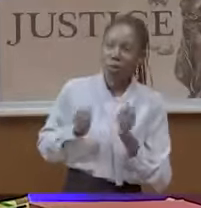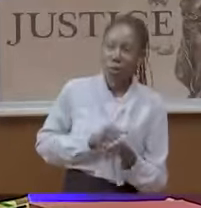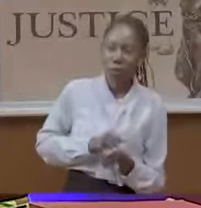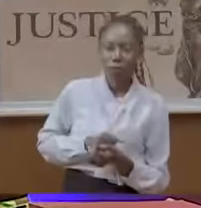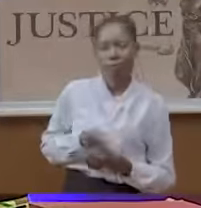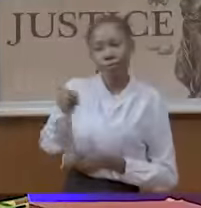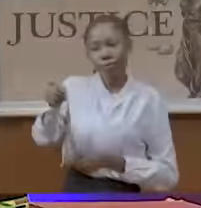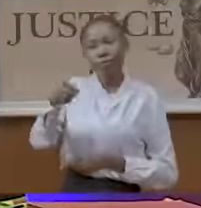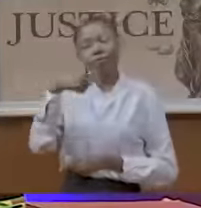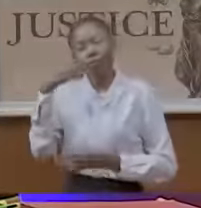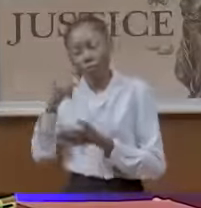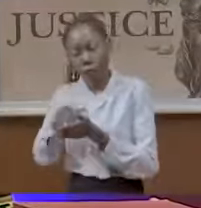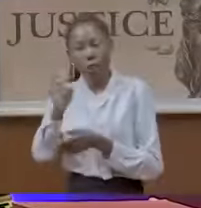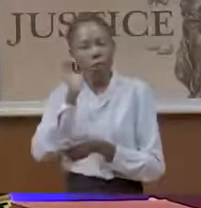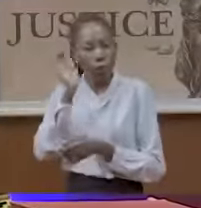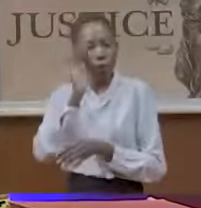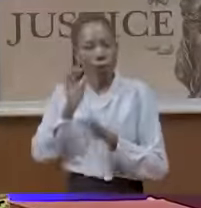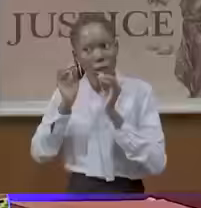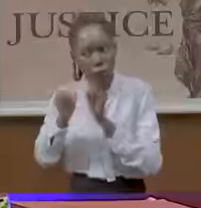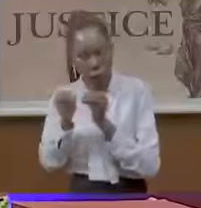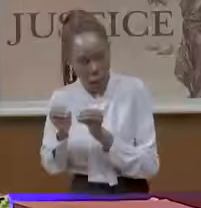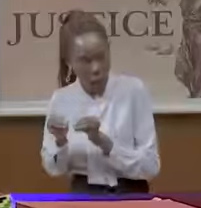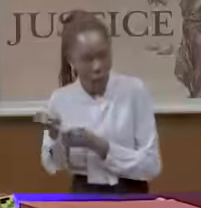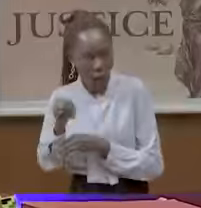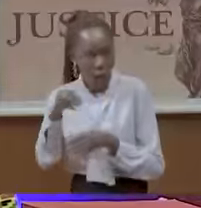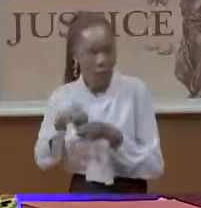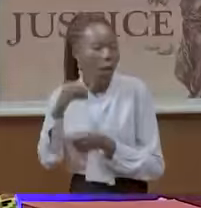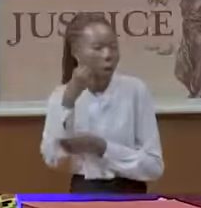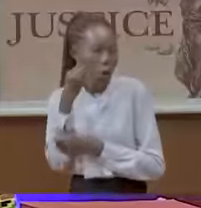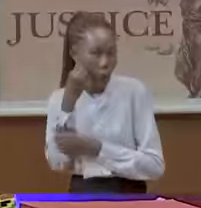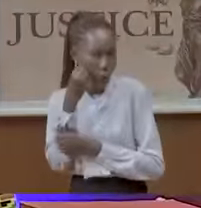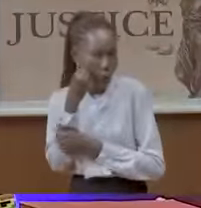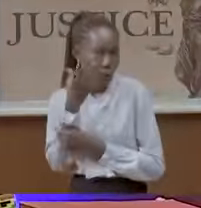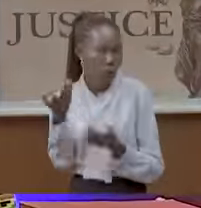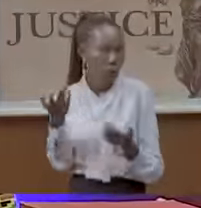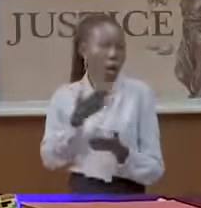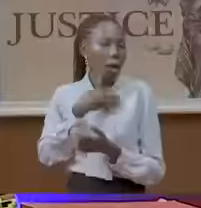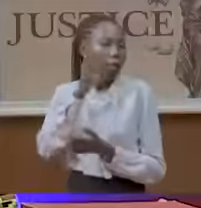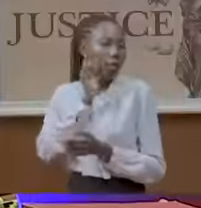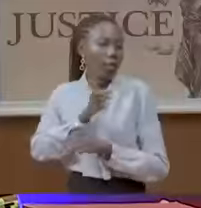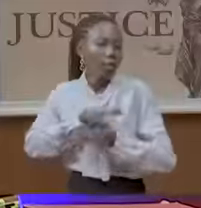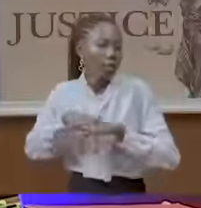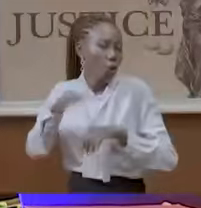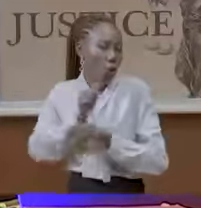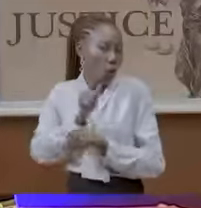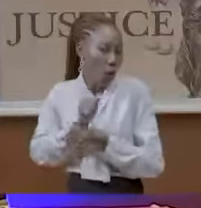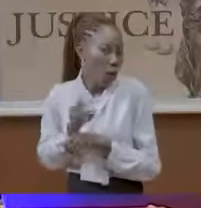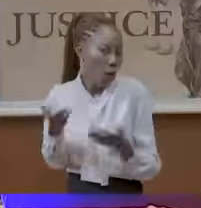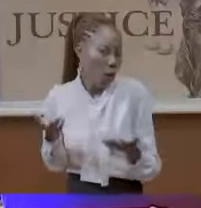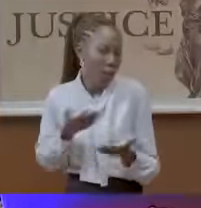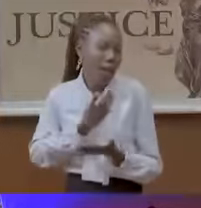day. And she all this while she had not been working. So the one she now started taking them, that